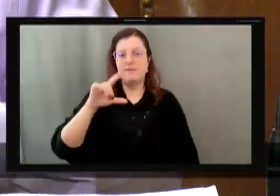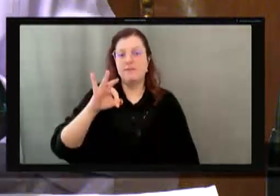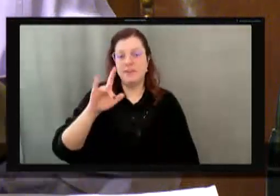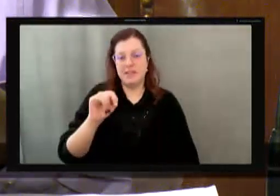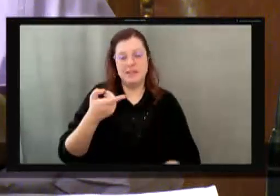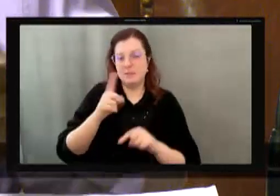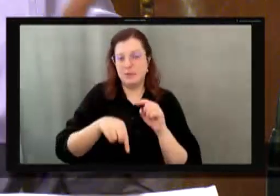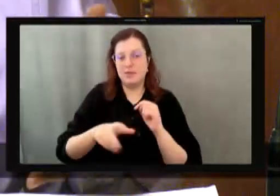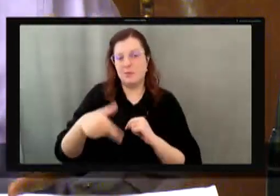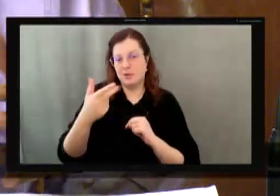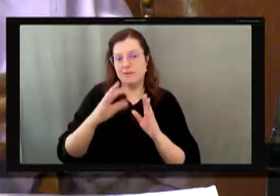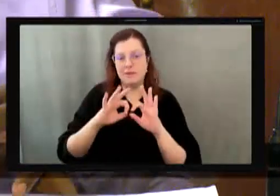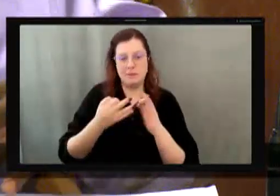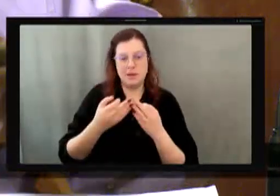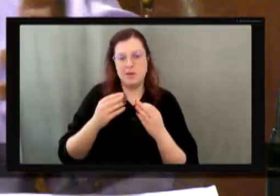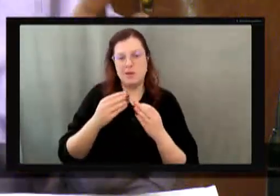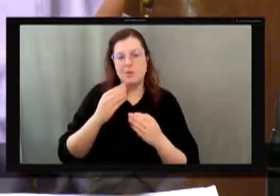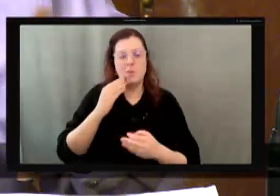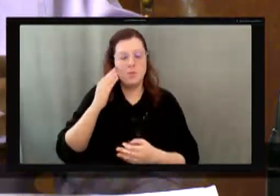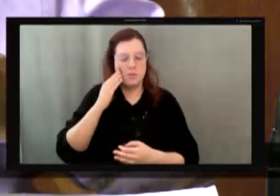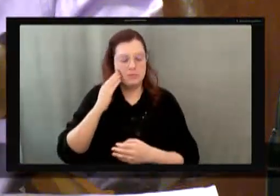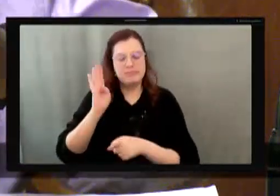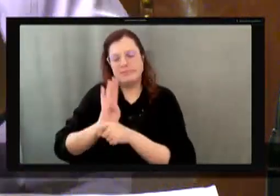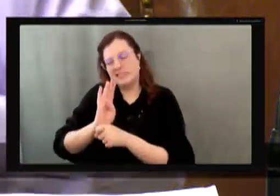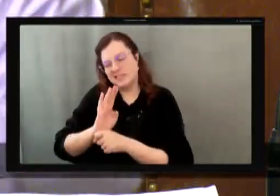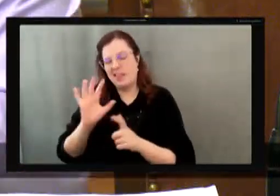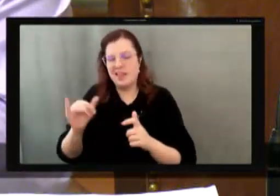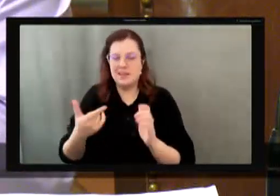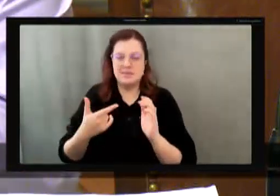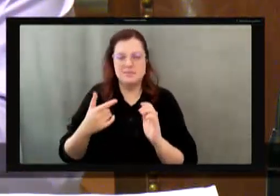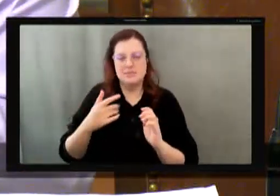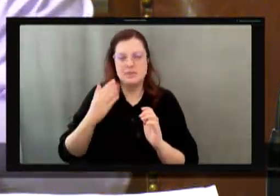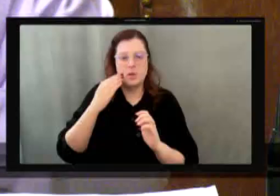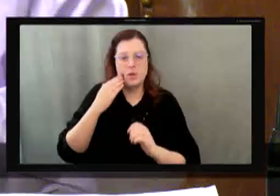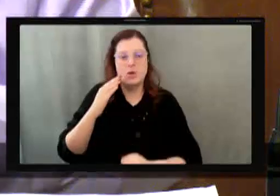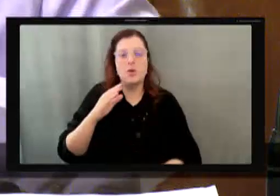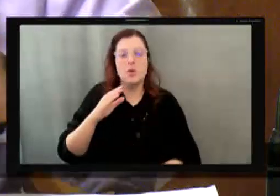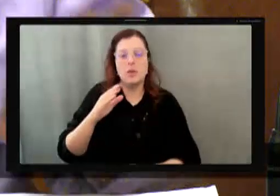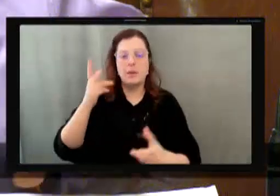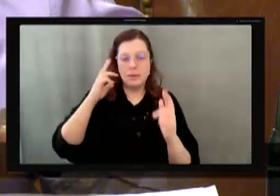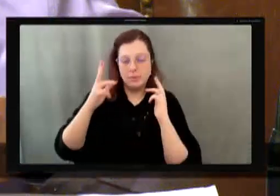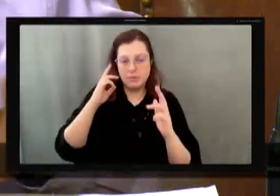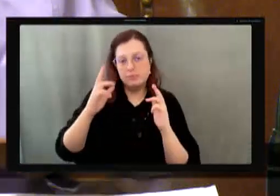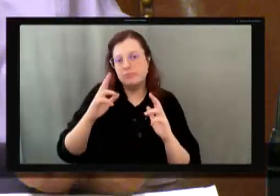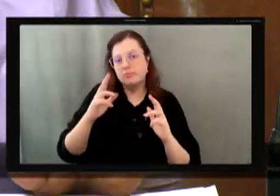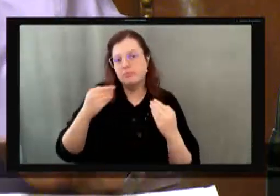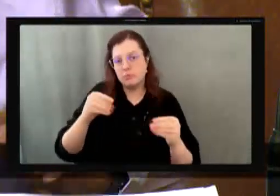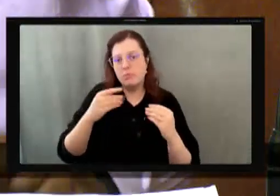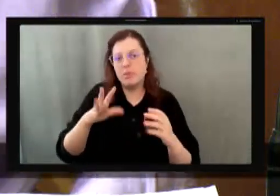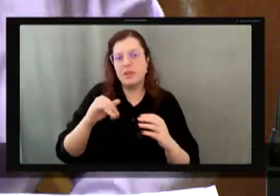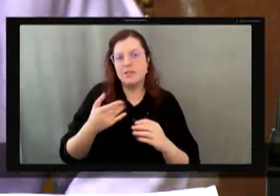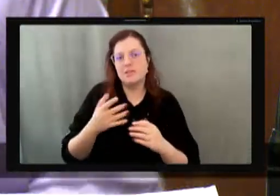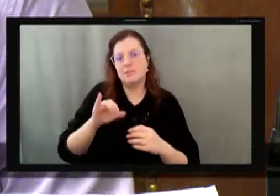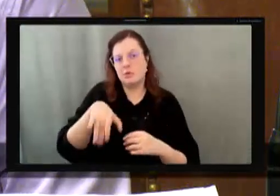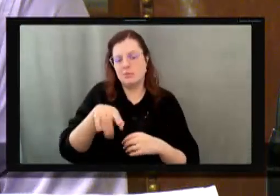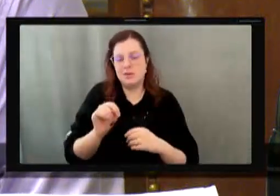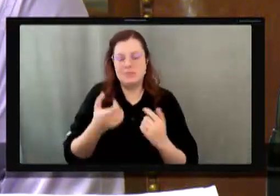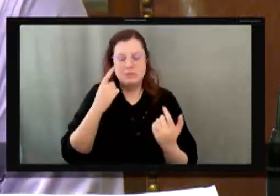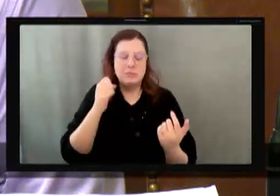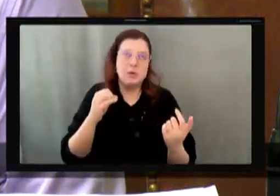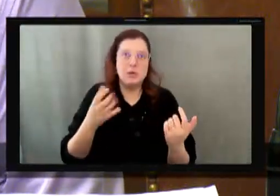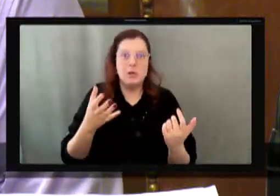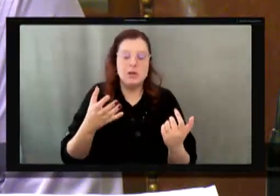and it can't be a business such as like a standing barbershop or whatever for the side yard program. Those are some of the other criteria that doesn't